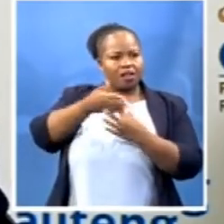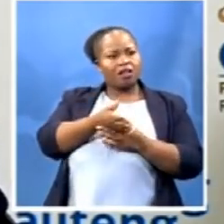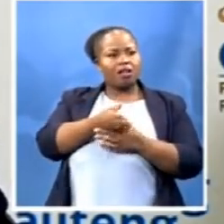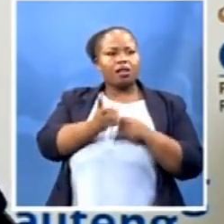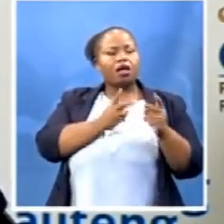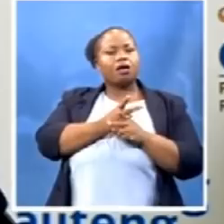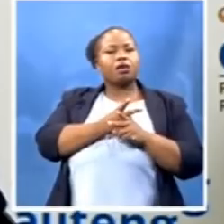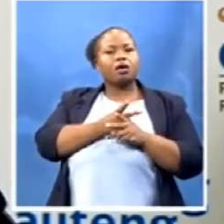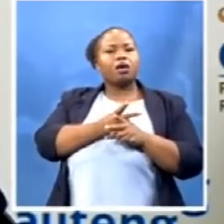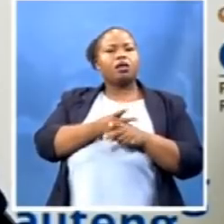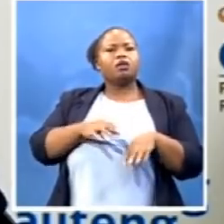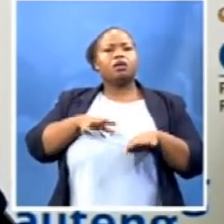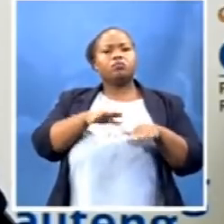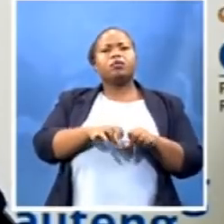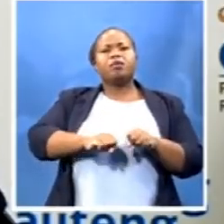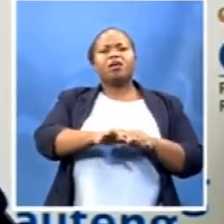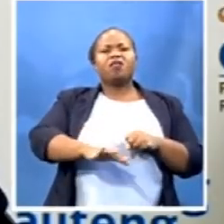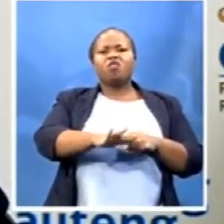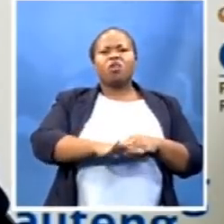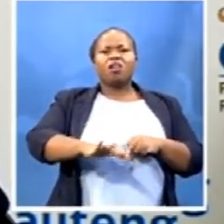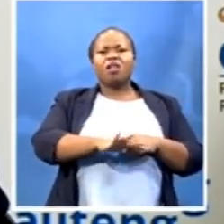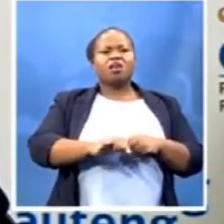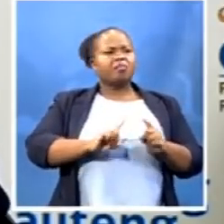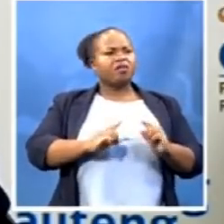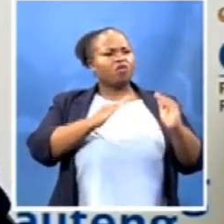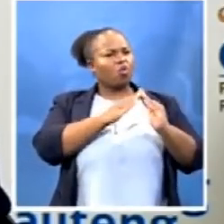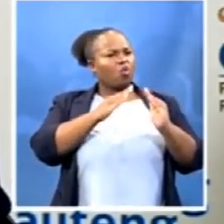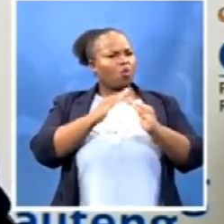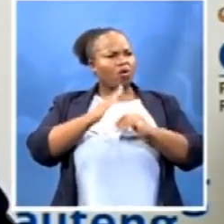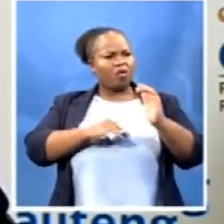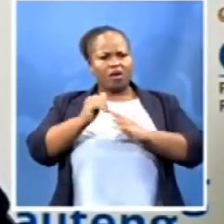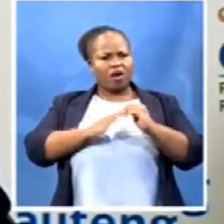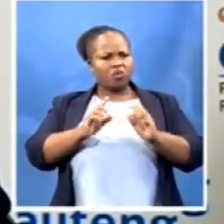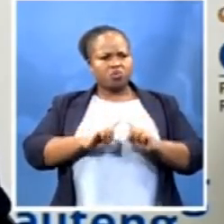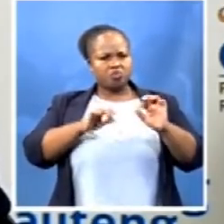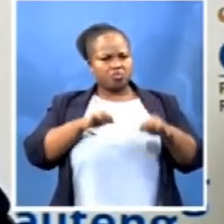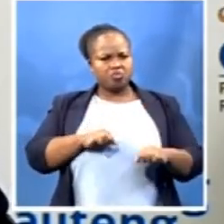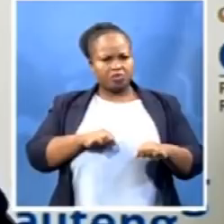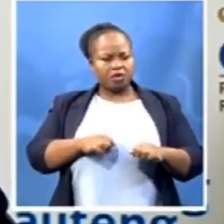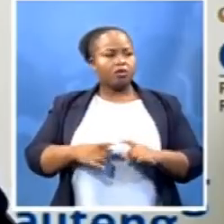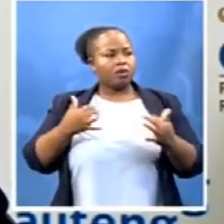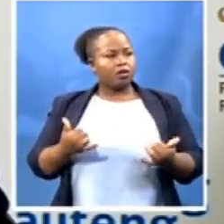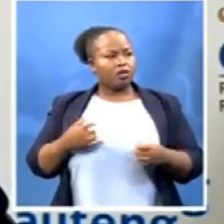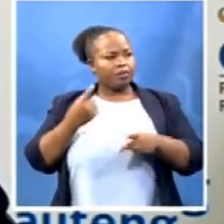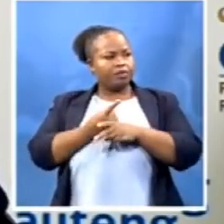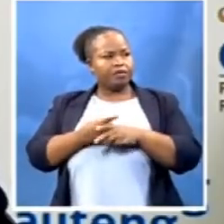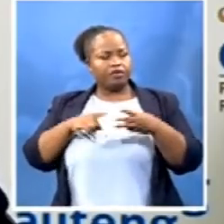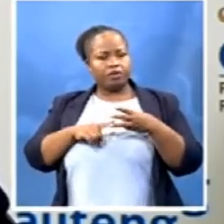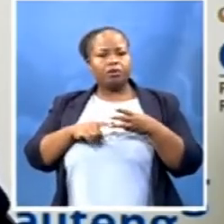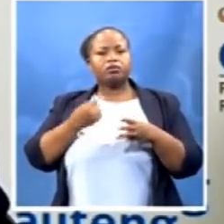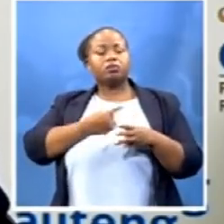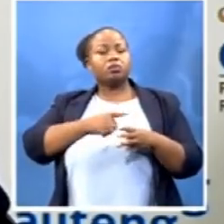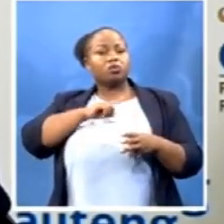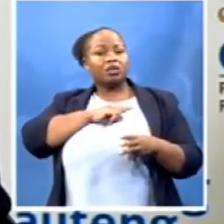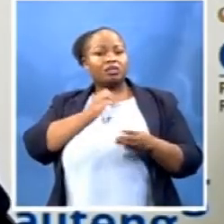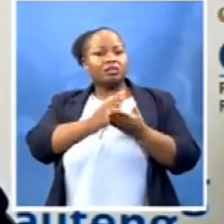for human living. So it's either on wetland or it's on a floodline, and then it